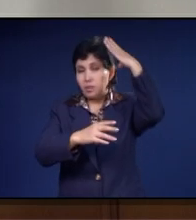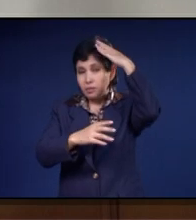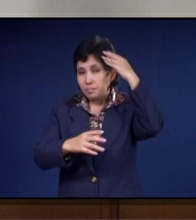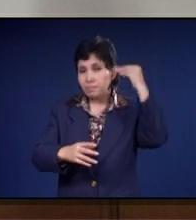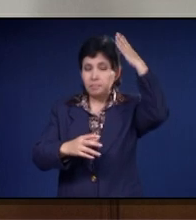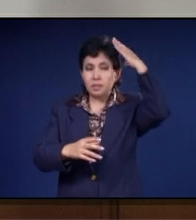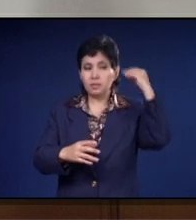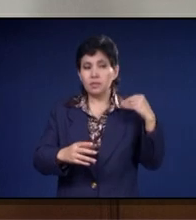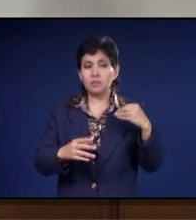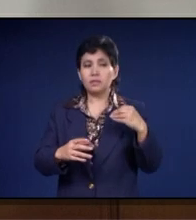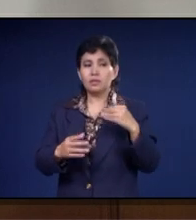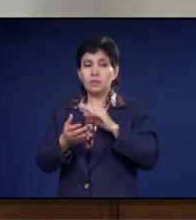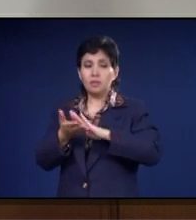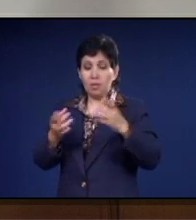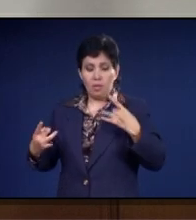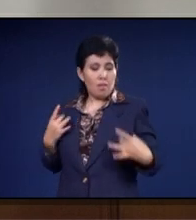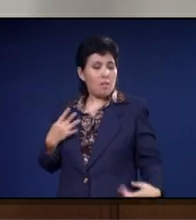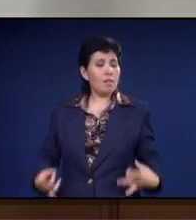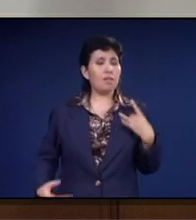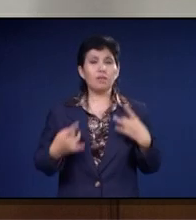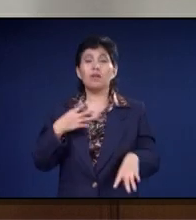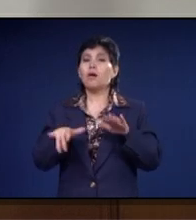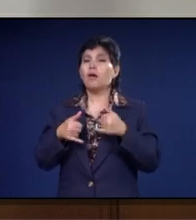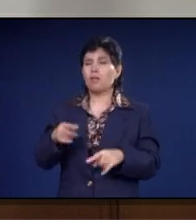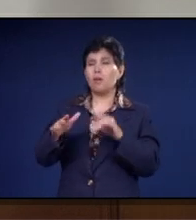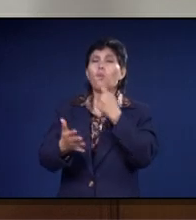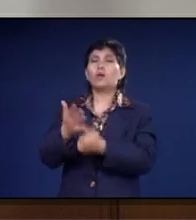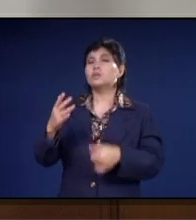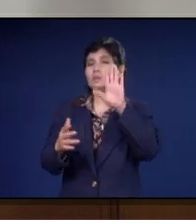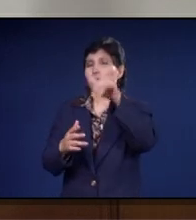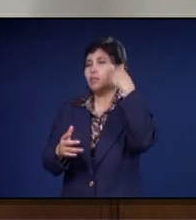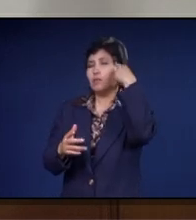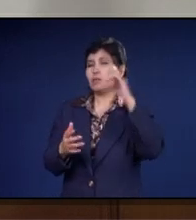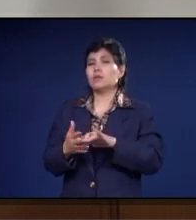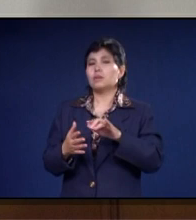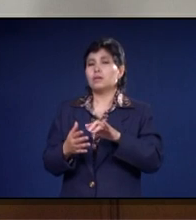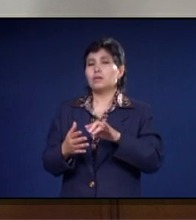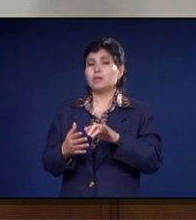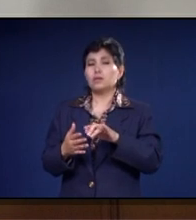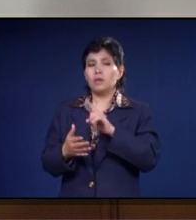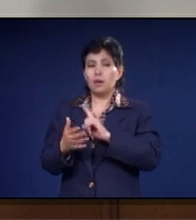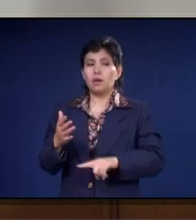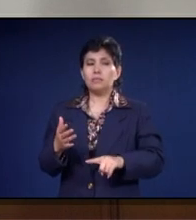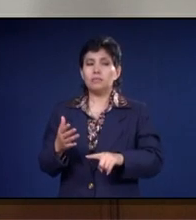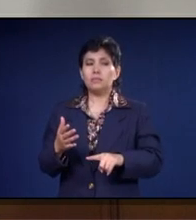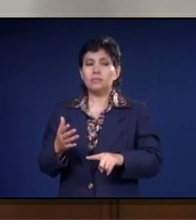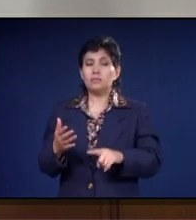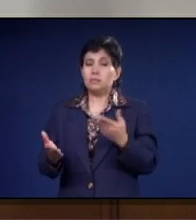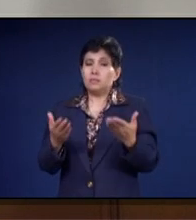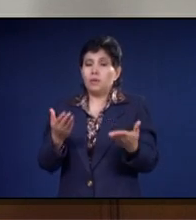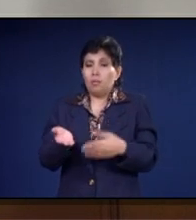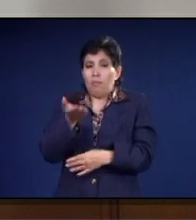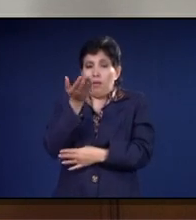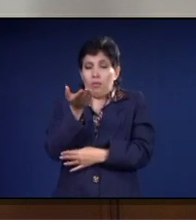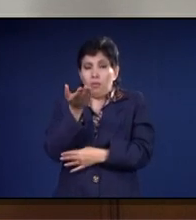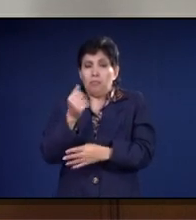Like person with torn clothes, slippers, how do you perceive this person? What is your schema? Ah, he must be poor. He must be a